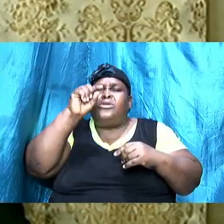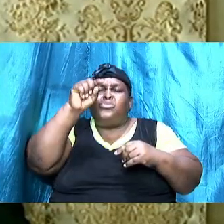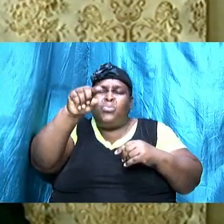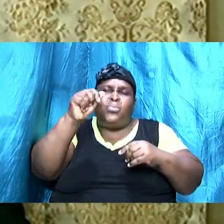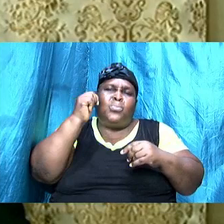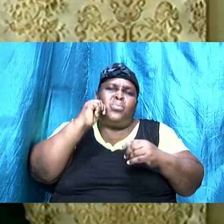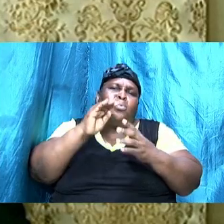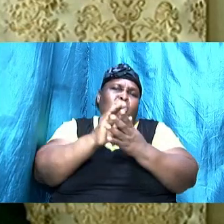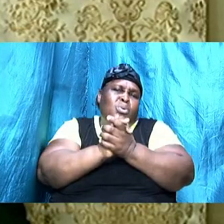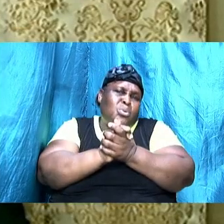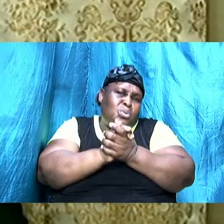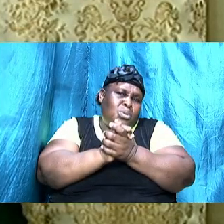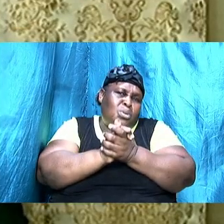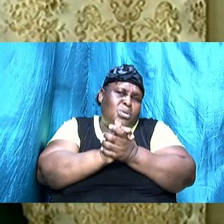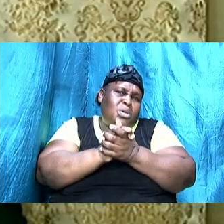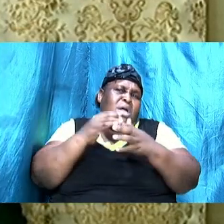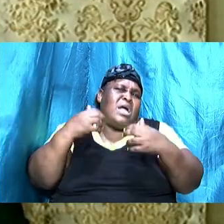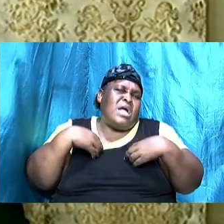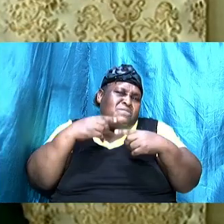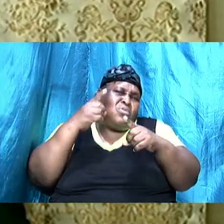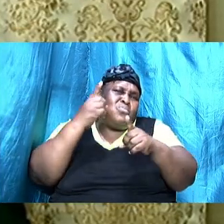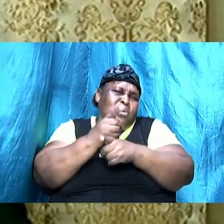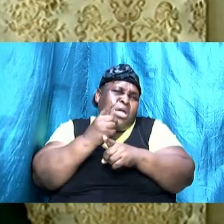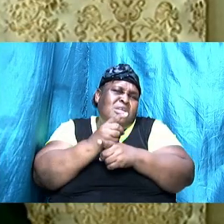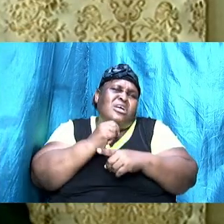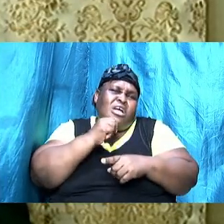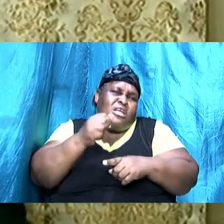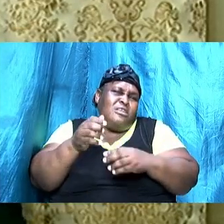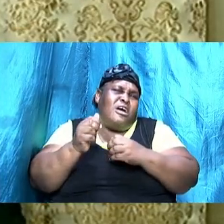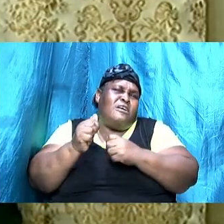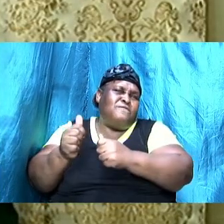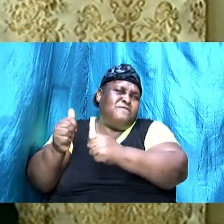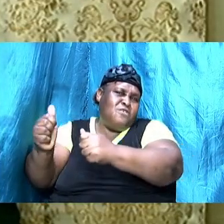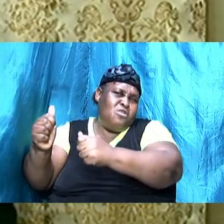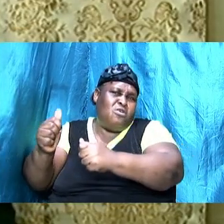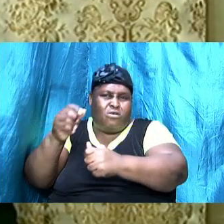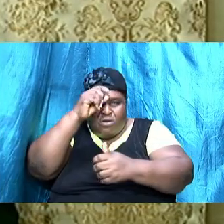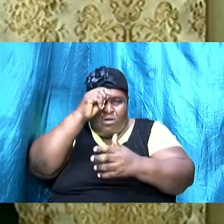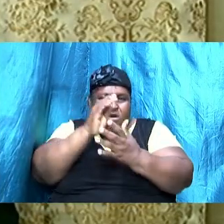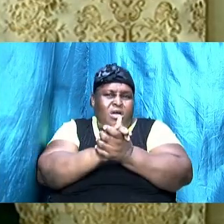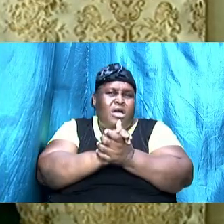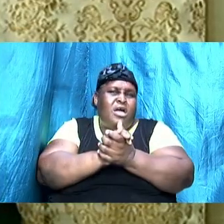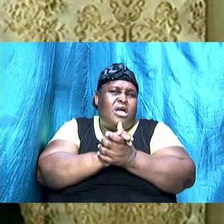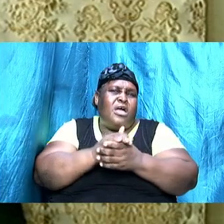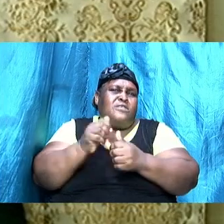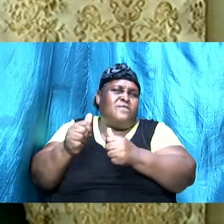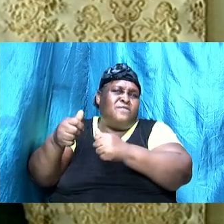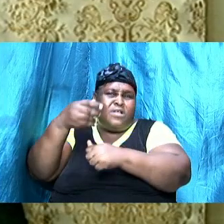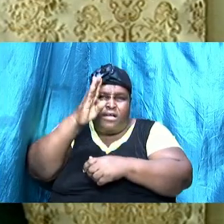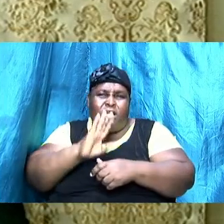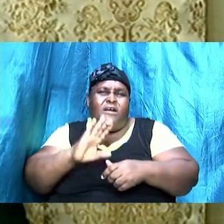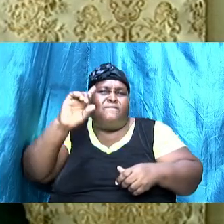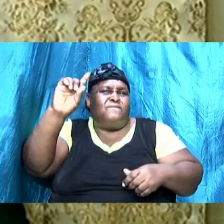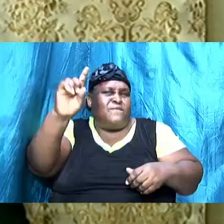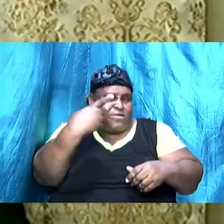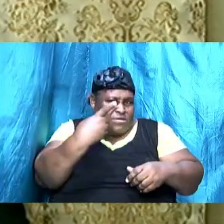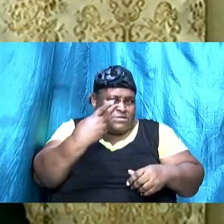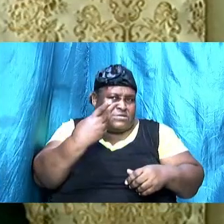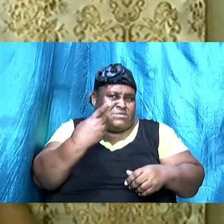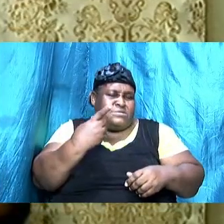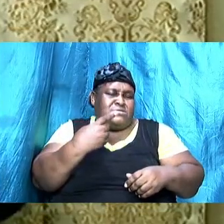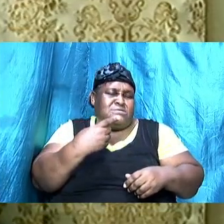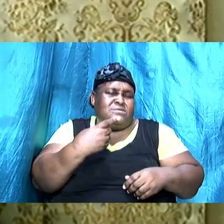have the obligation to not follow him and to follow God first, because